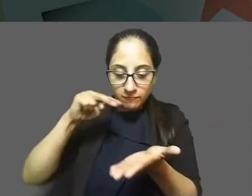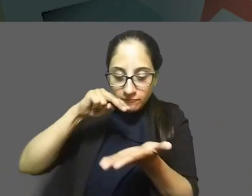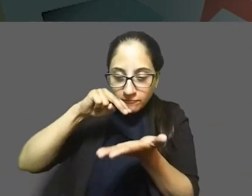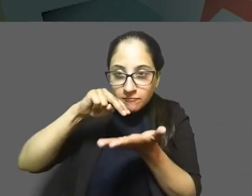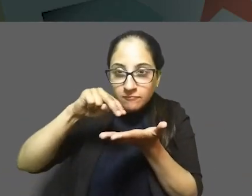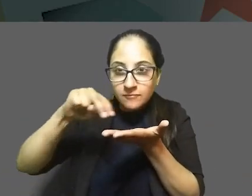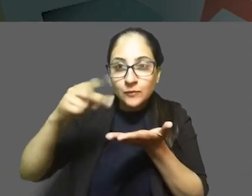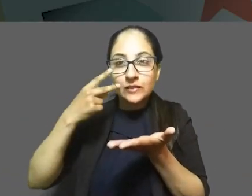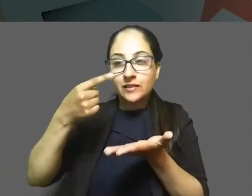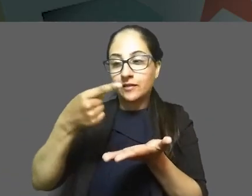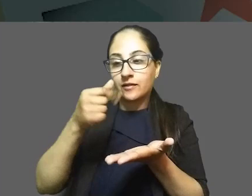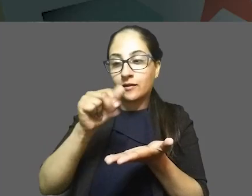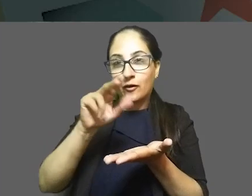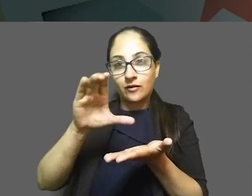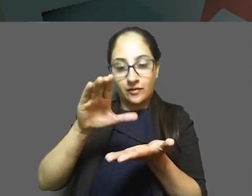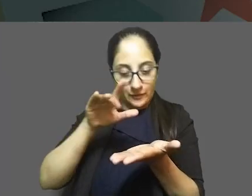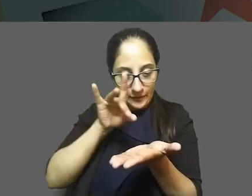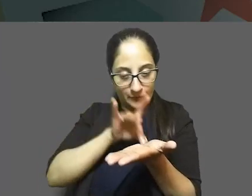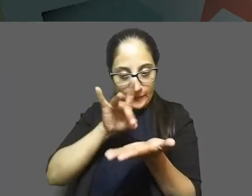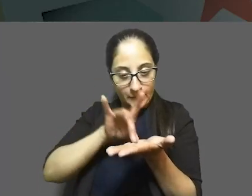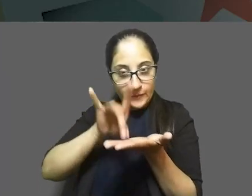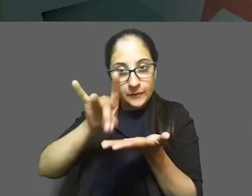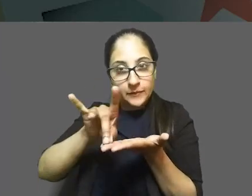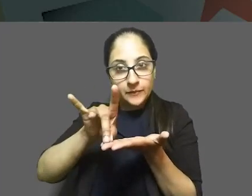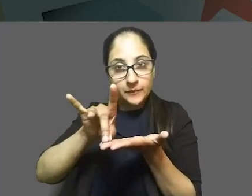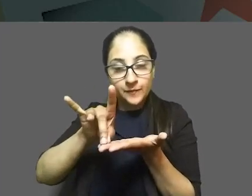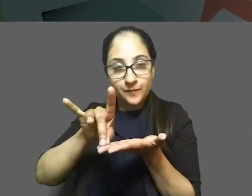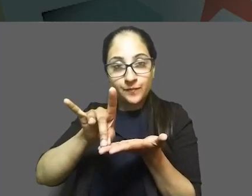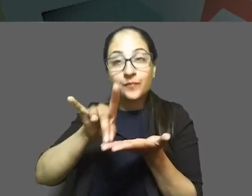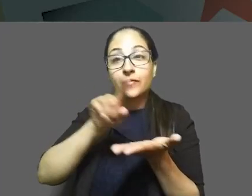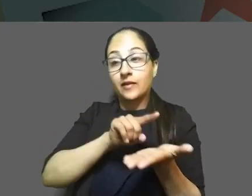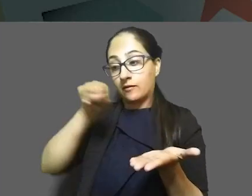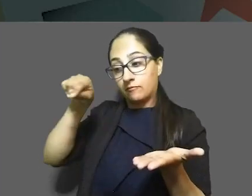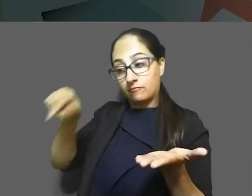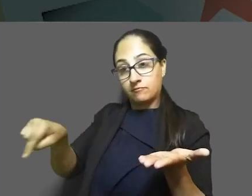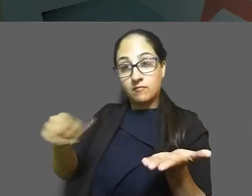the surface right there. And now that my skillet